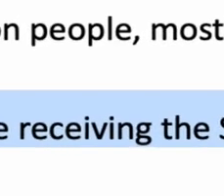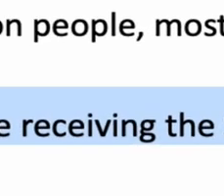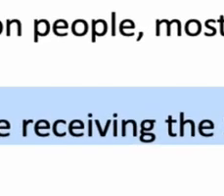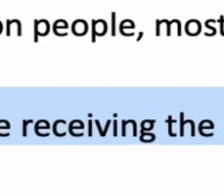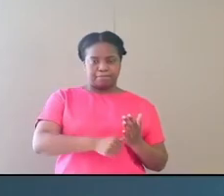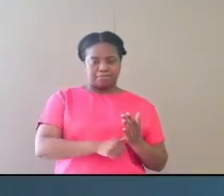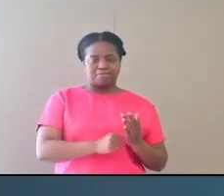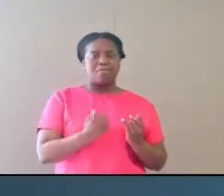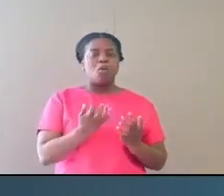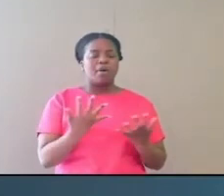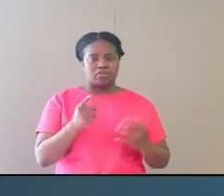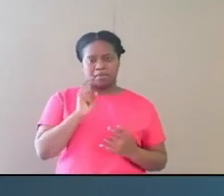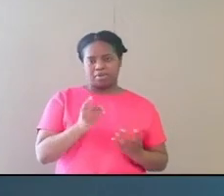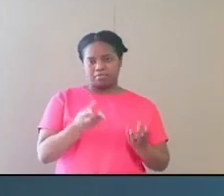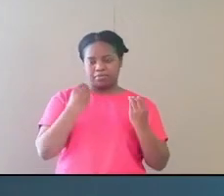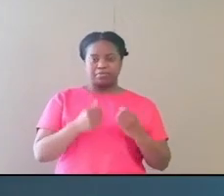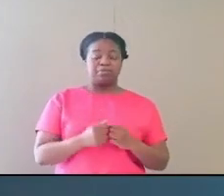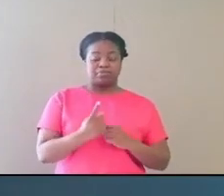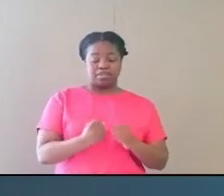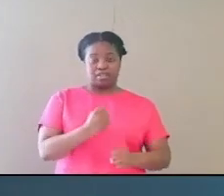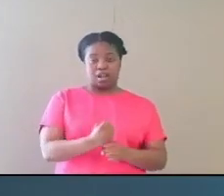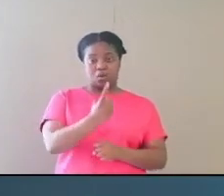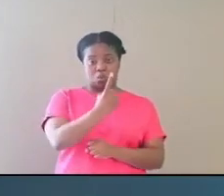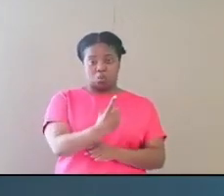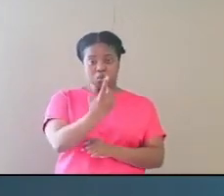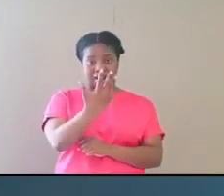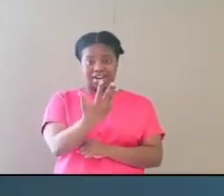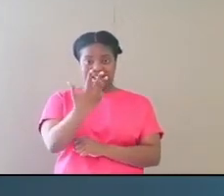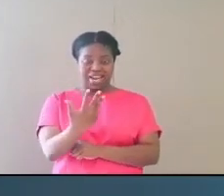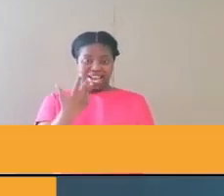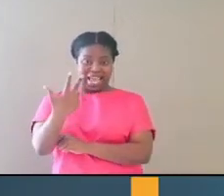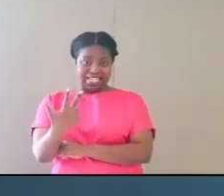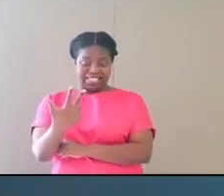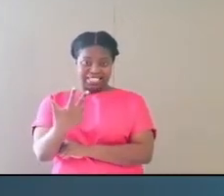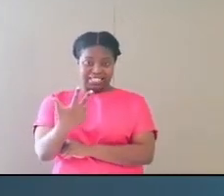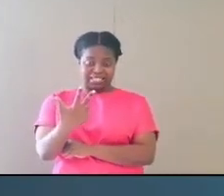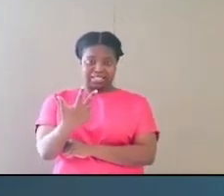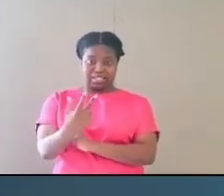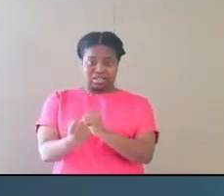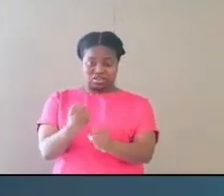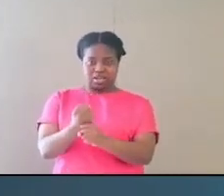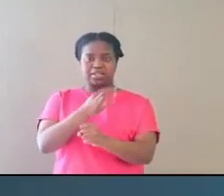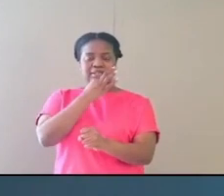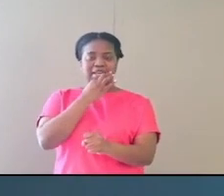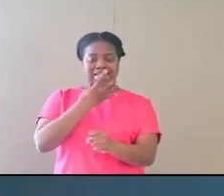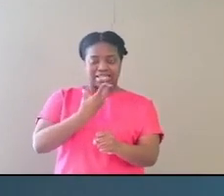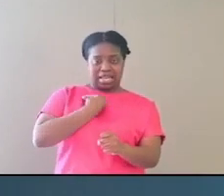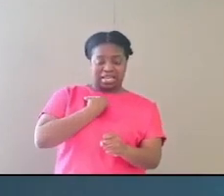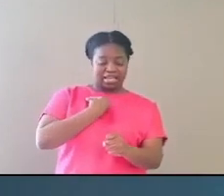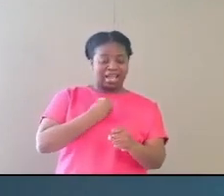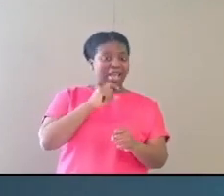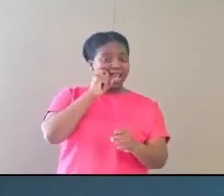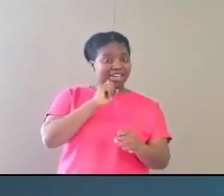SMG. The result in 1998 was the introduction of a low-value grant targeted at young children under seven